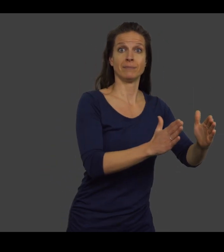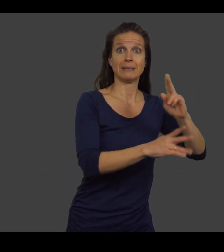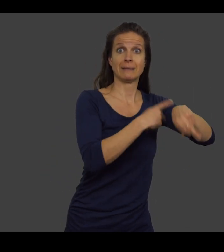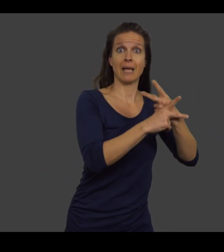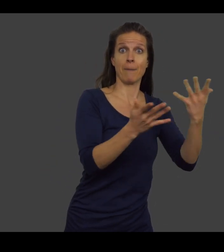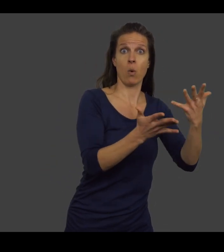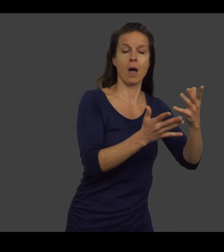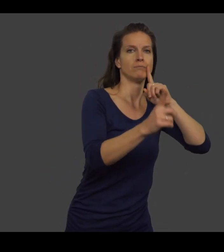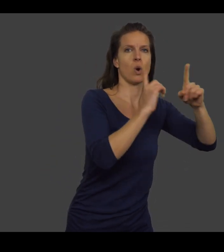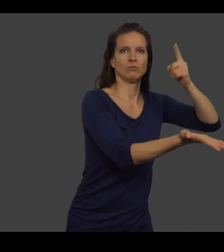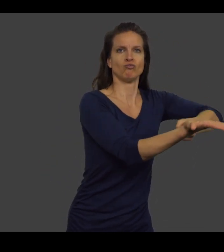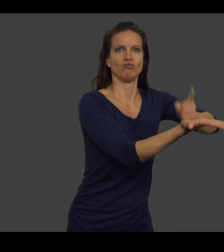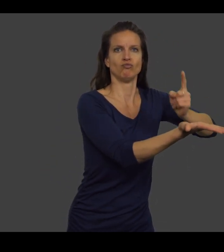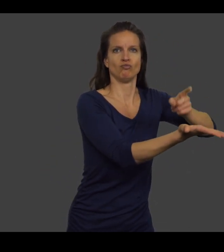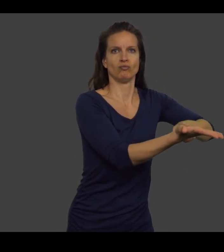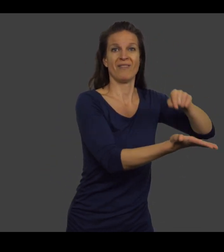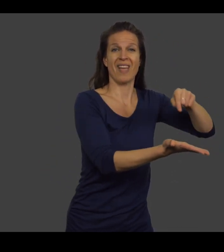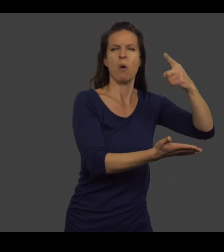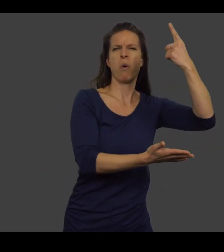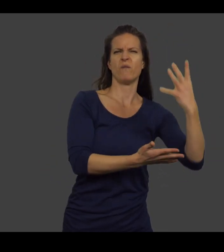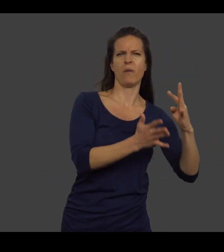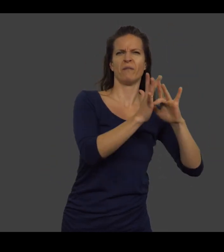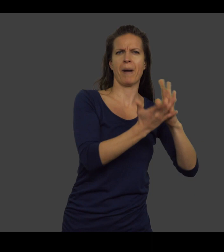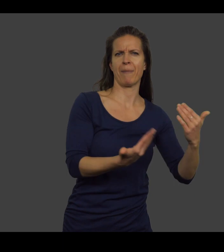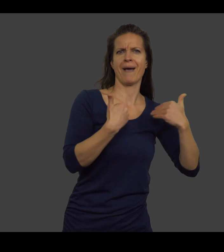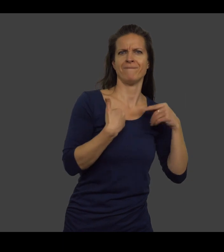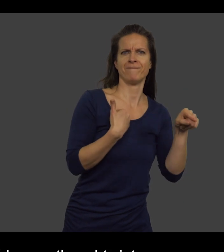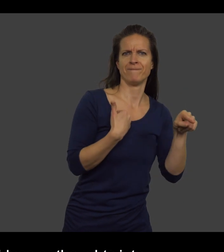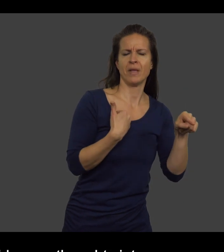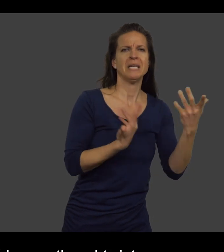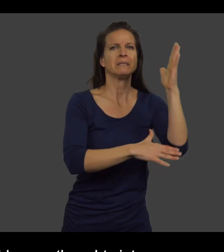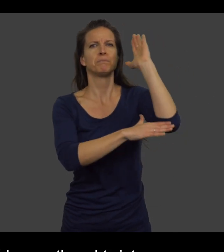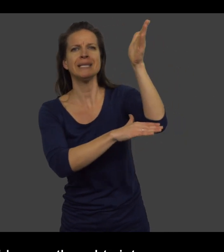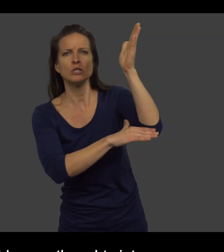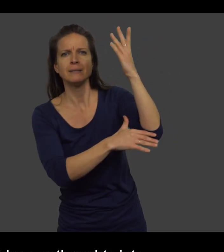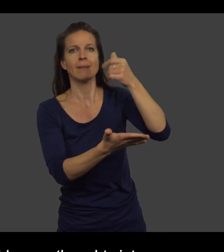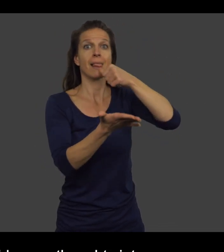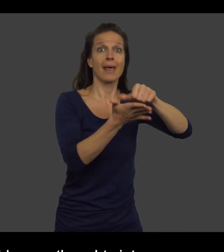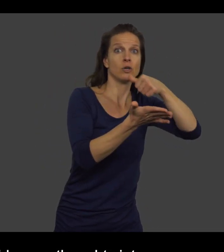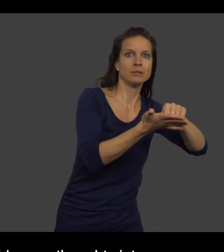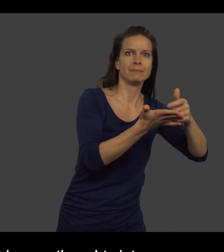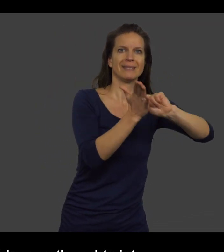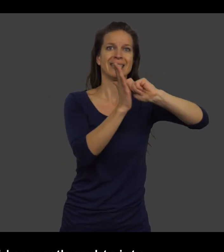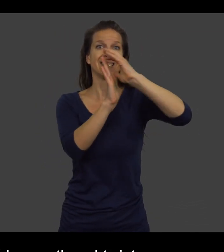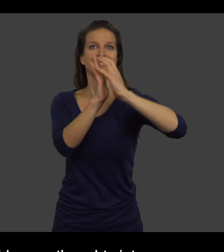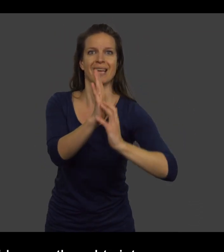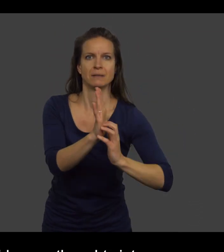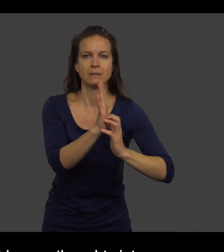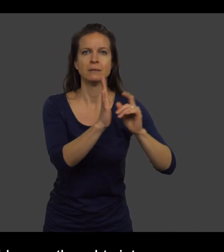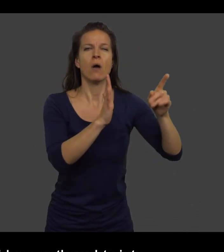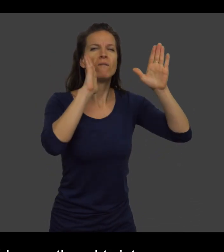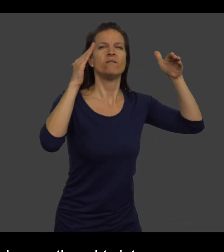up a quarter of the Bible. Yeah, these are speeches, letters, or essays. And the focus here is building a sequence of ideas